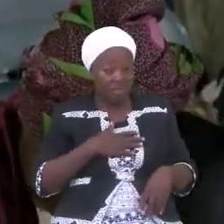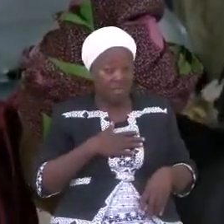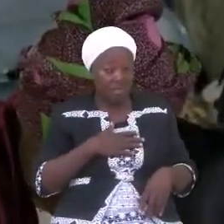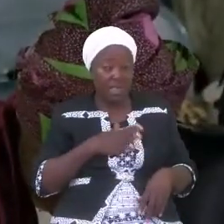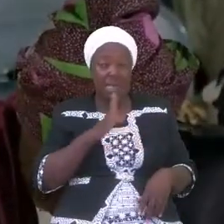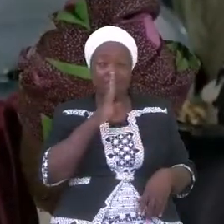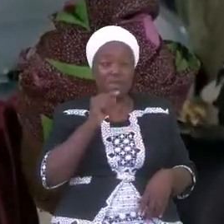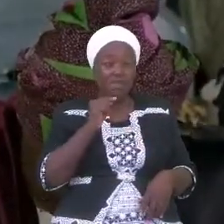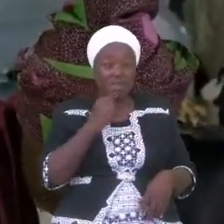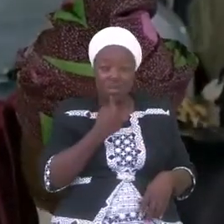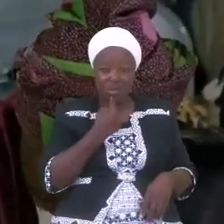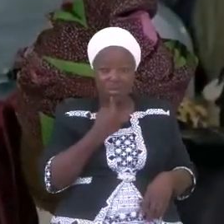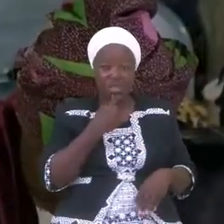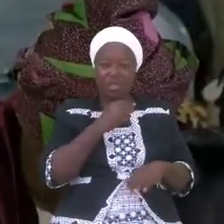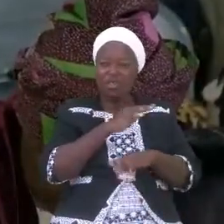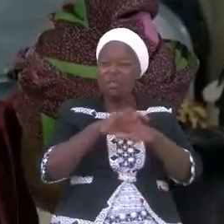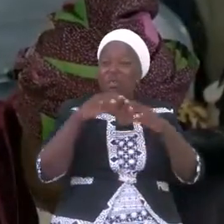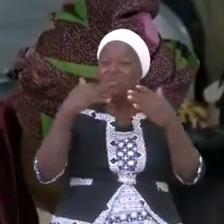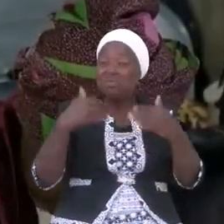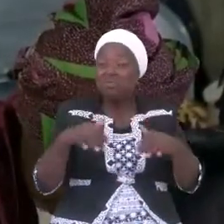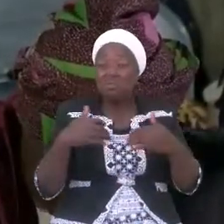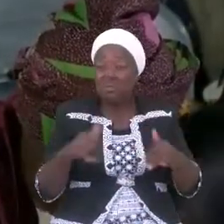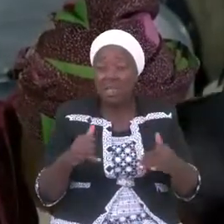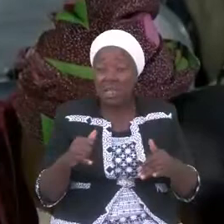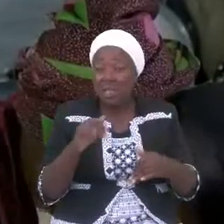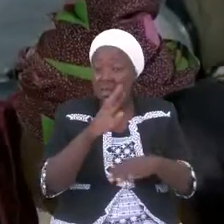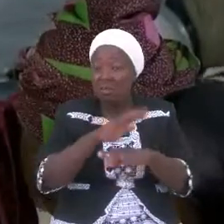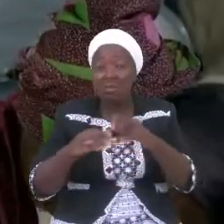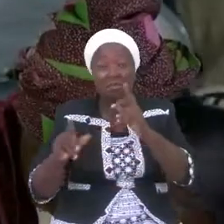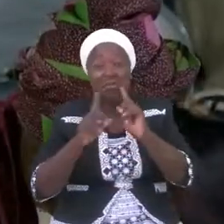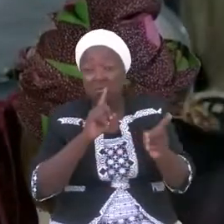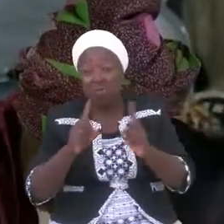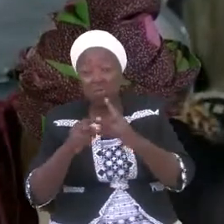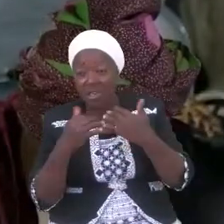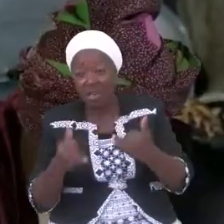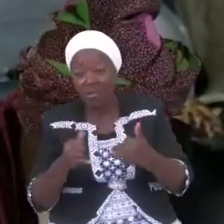out to everyone. If you are in the car park,